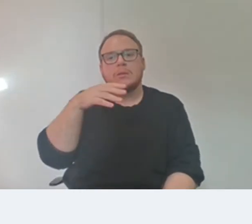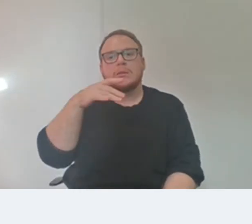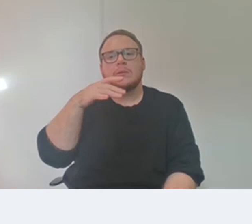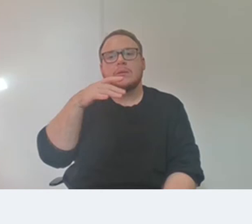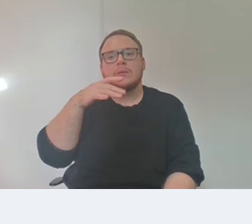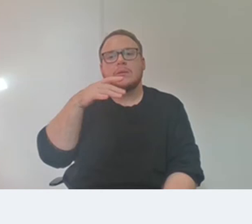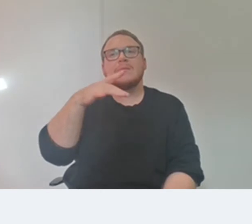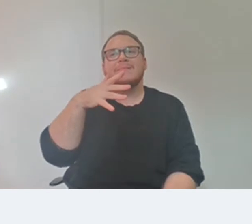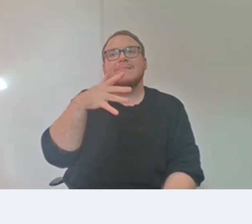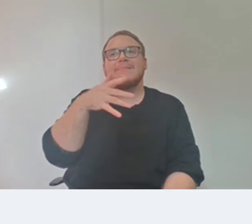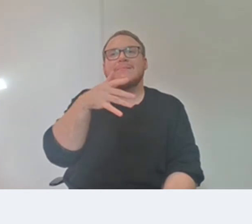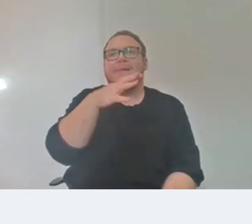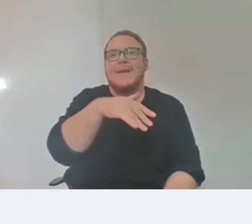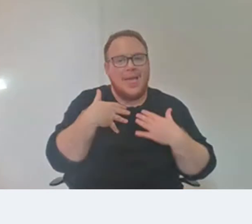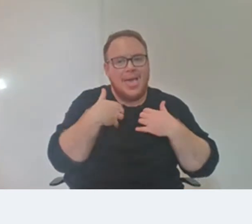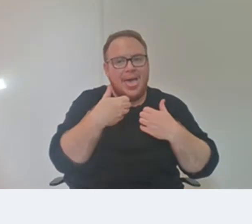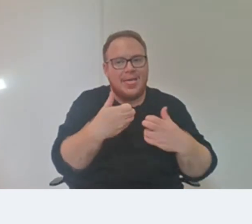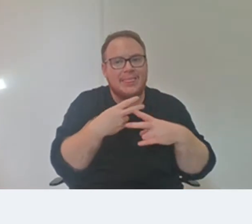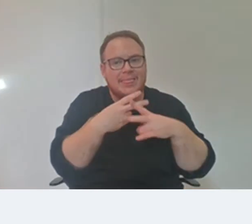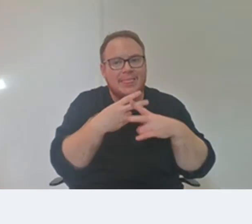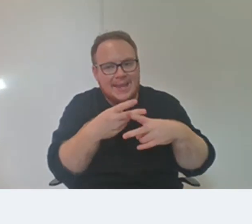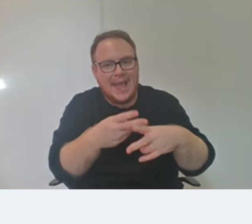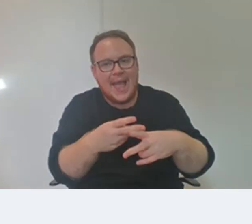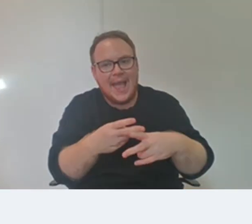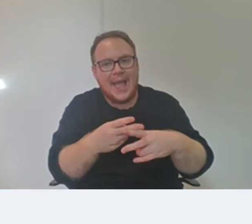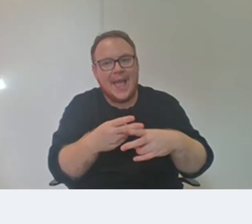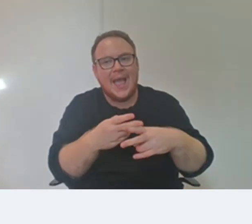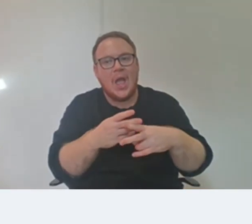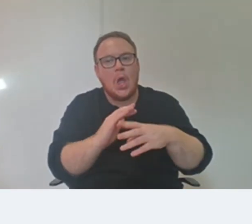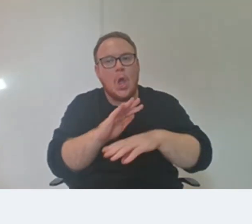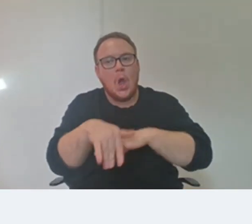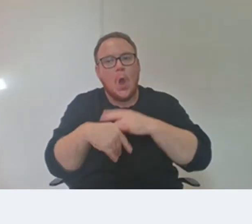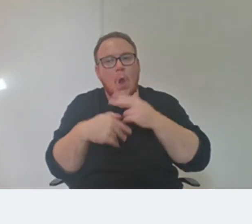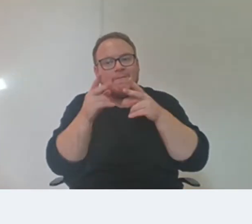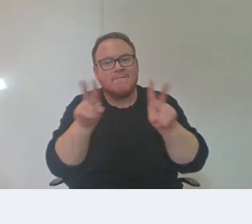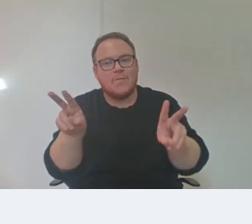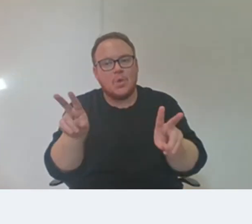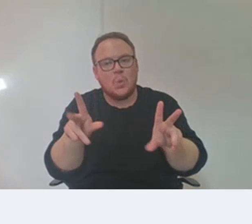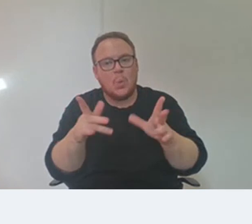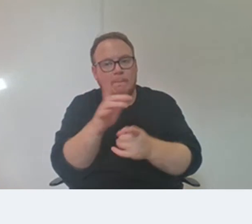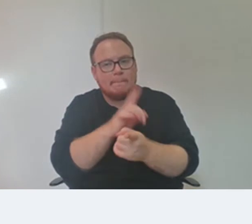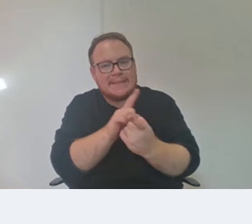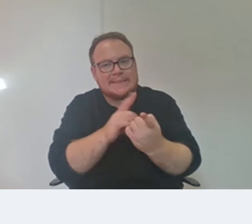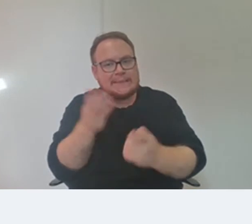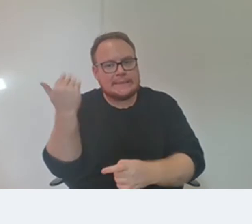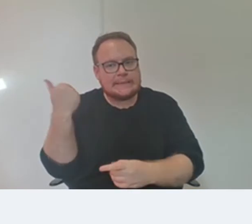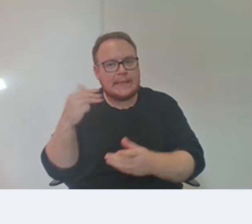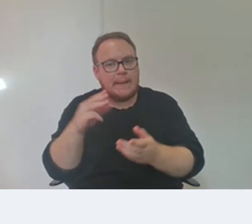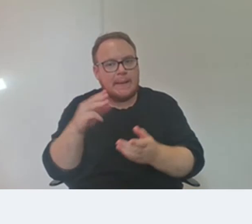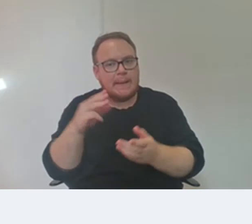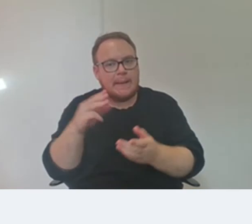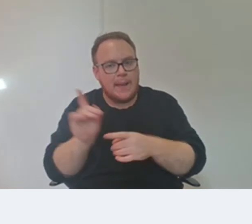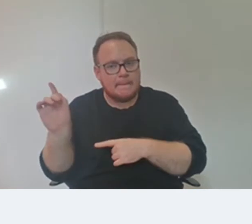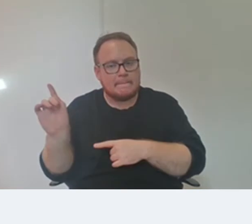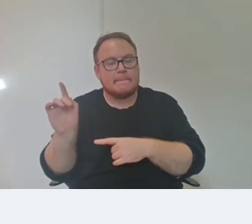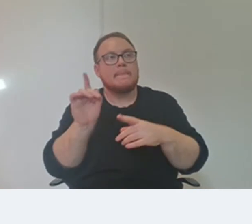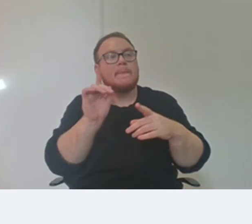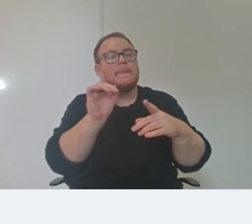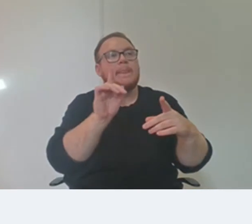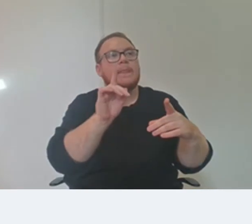health and care overview web meeting on Monday when the question of urgent and